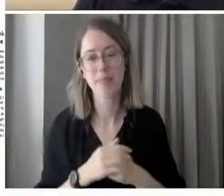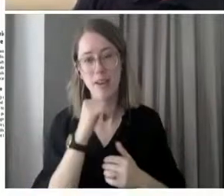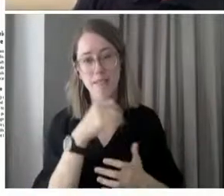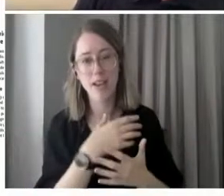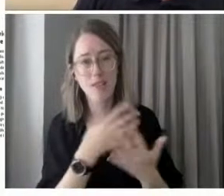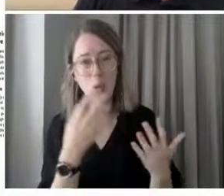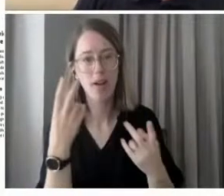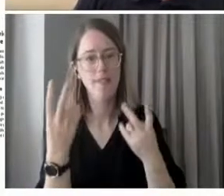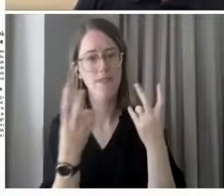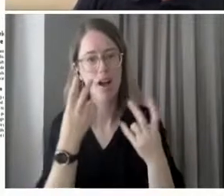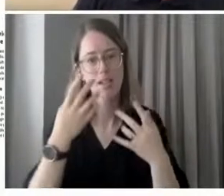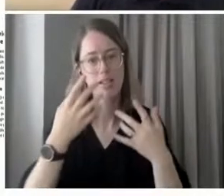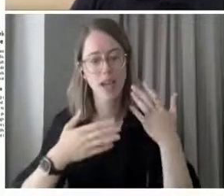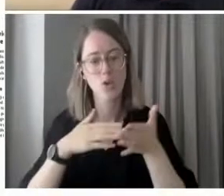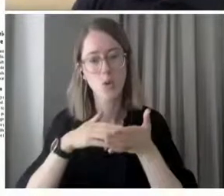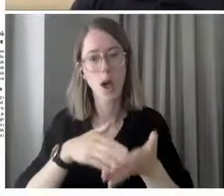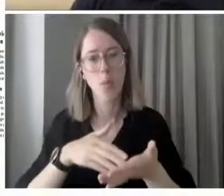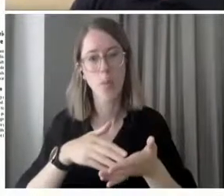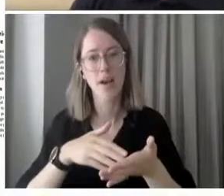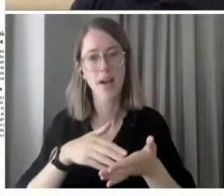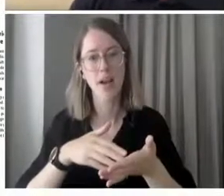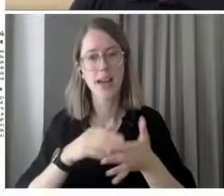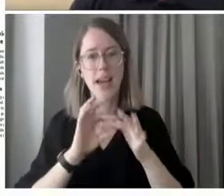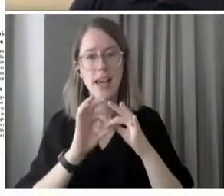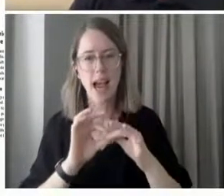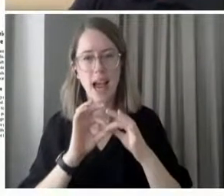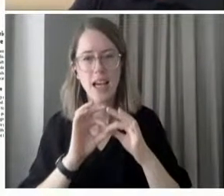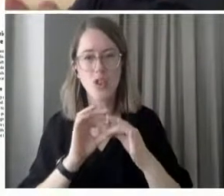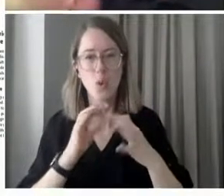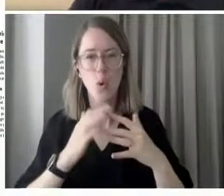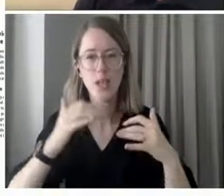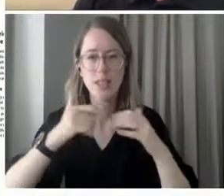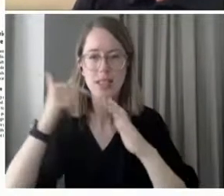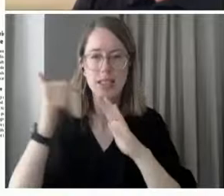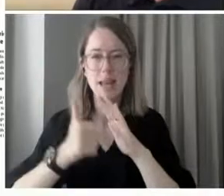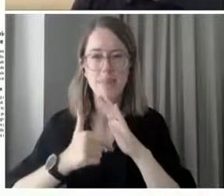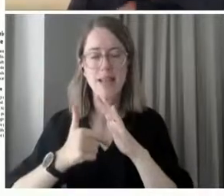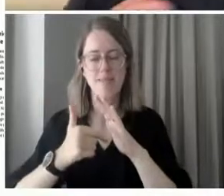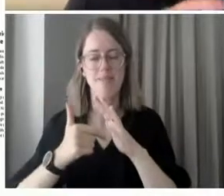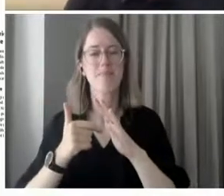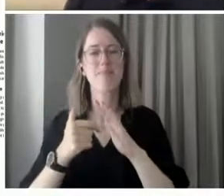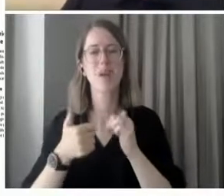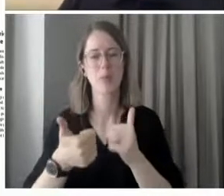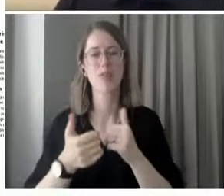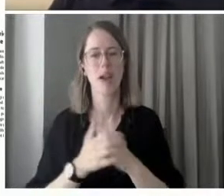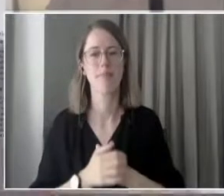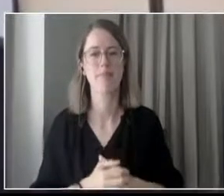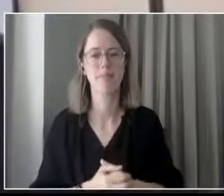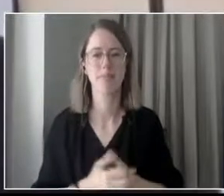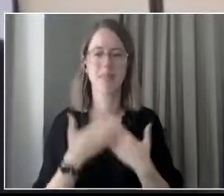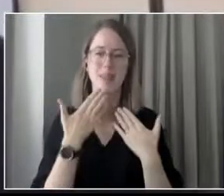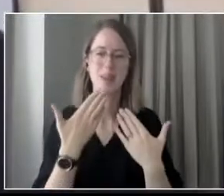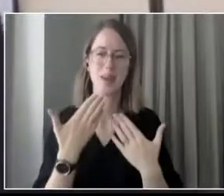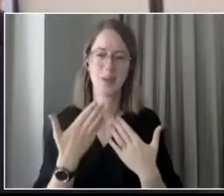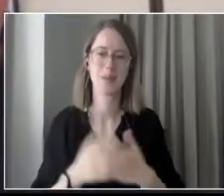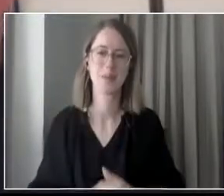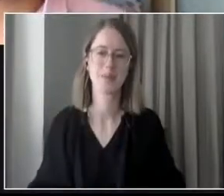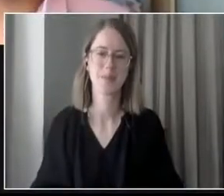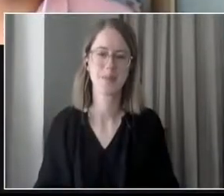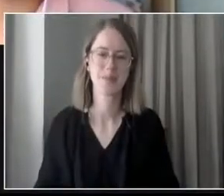some data that helps them to engage audiences more deeply, then we've done the job. So thank you, and back to Paul.